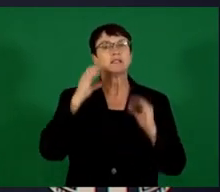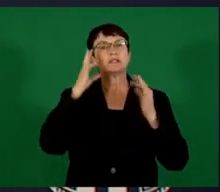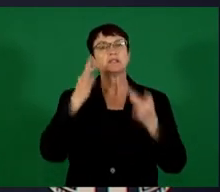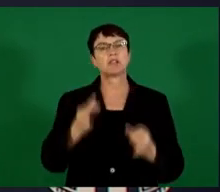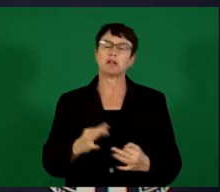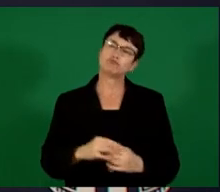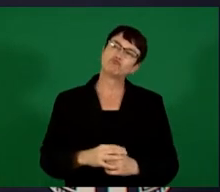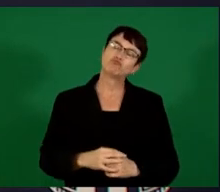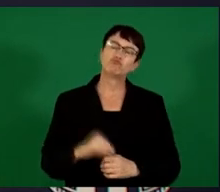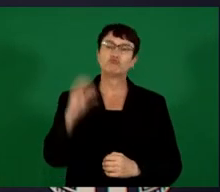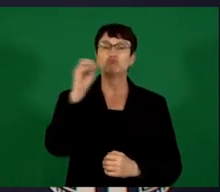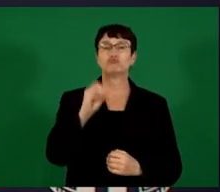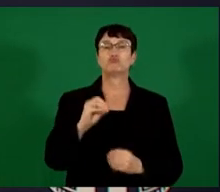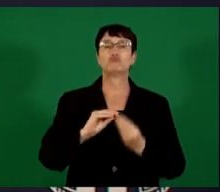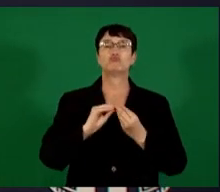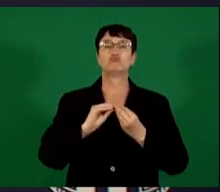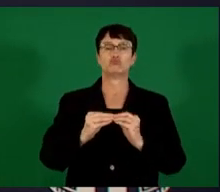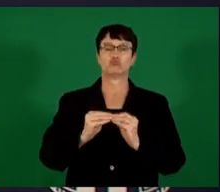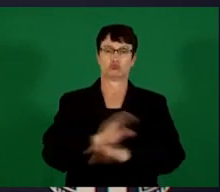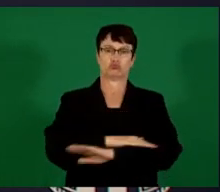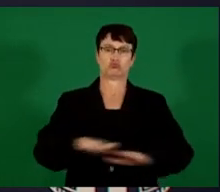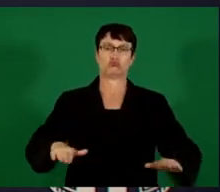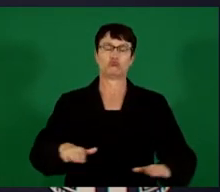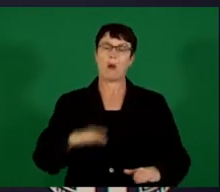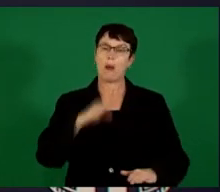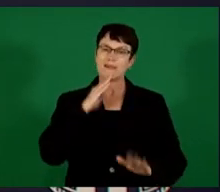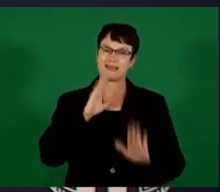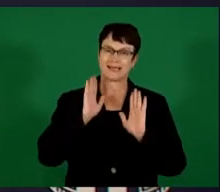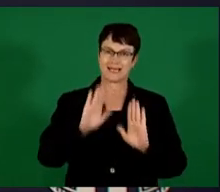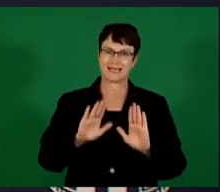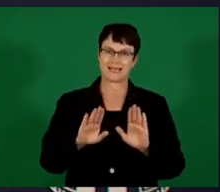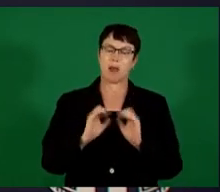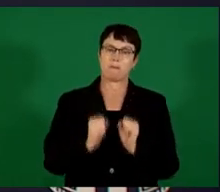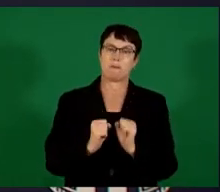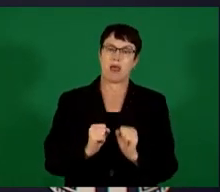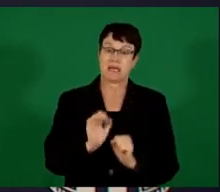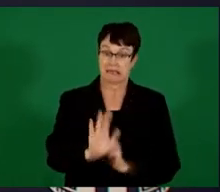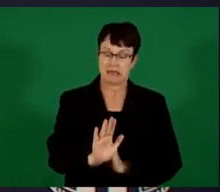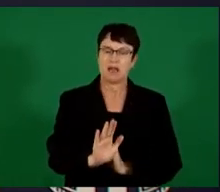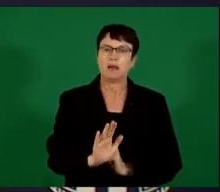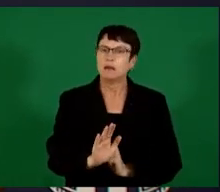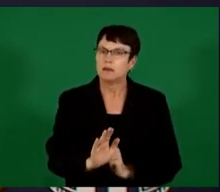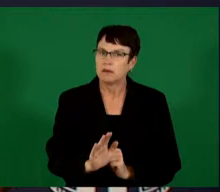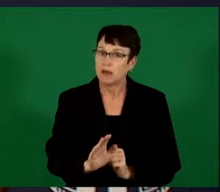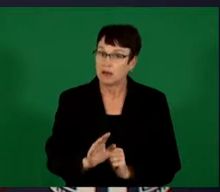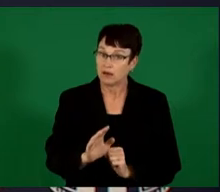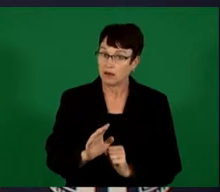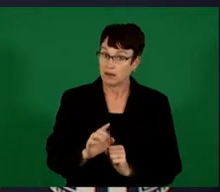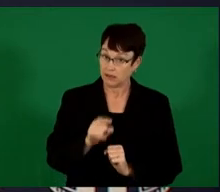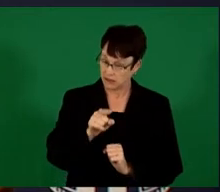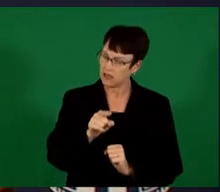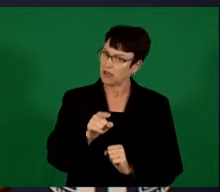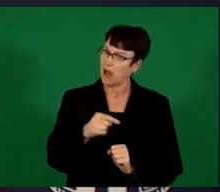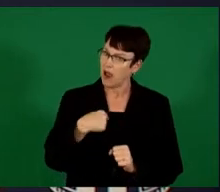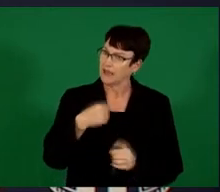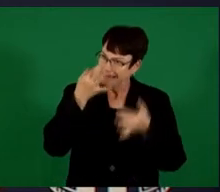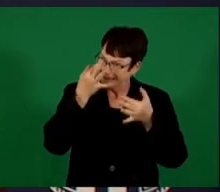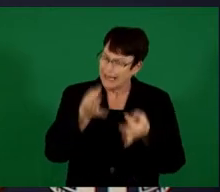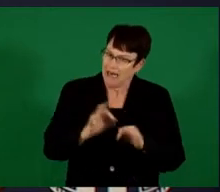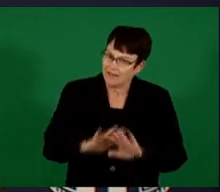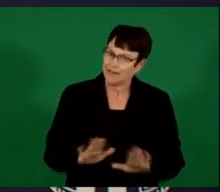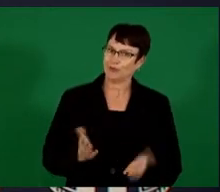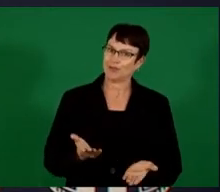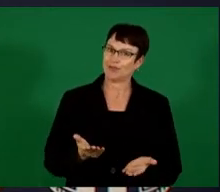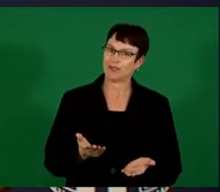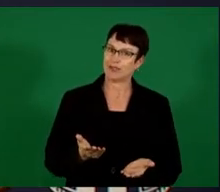And so we have taken the steps that we have taken, and we've decided that given where we are with the